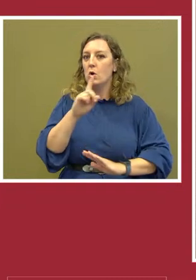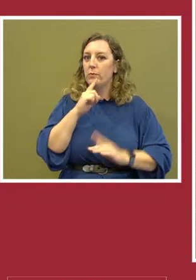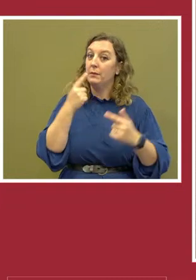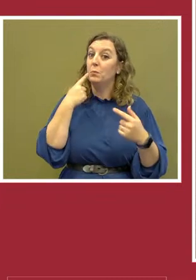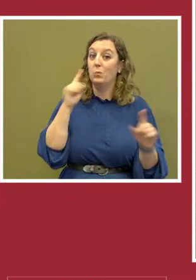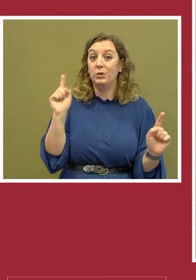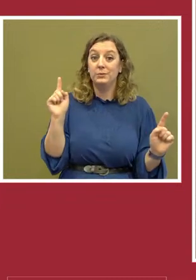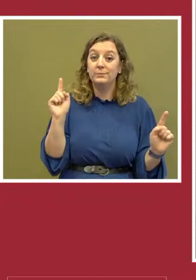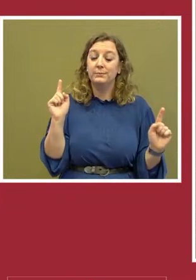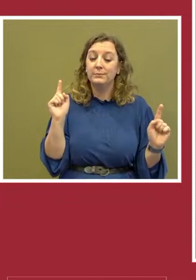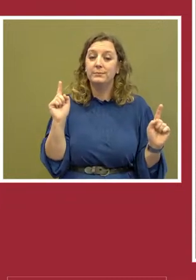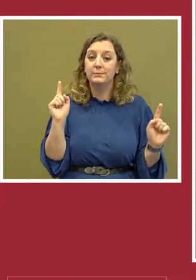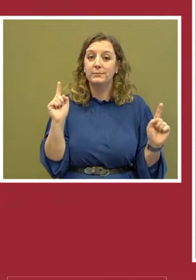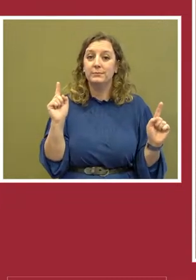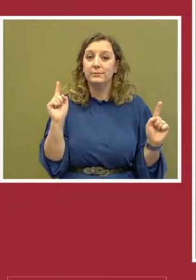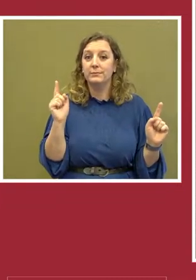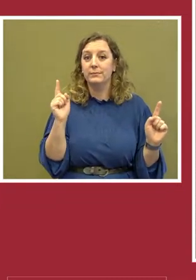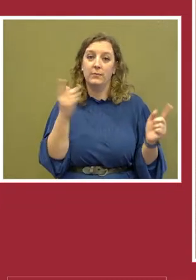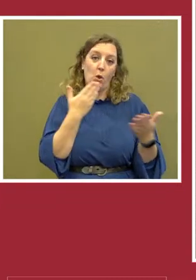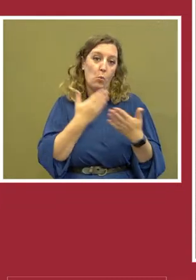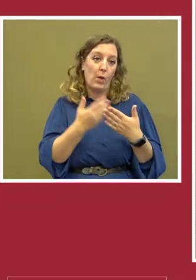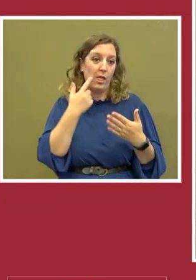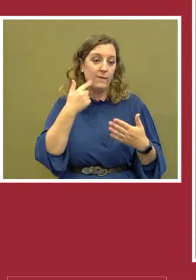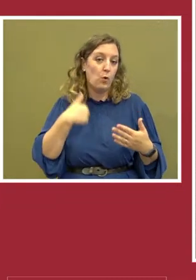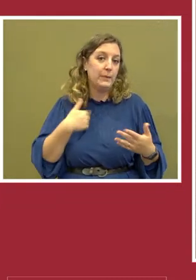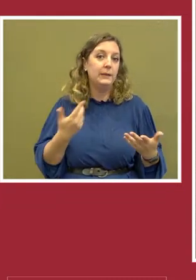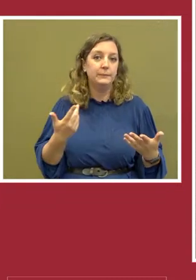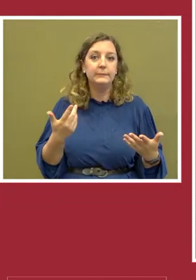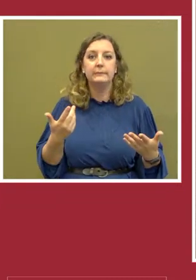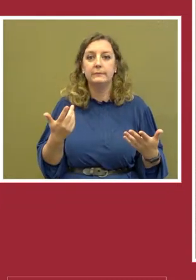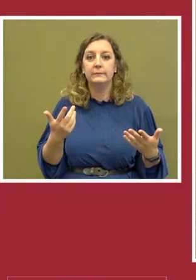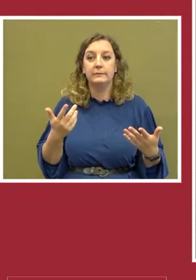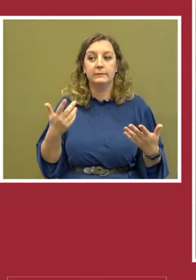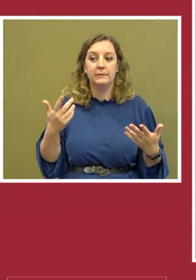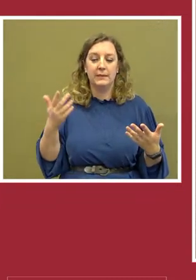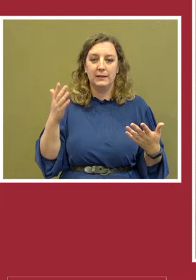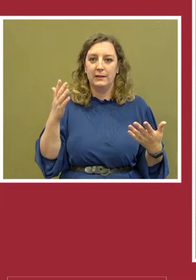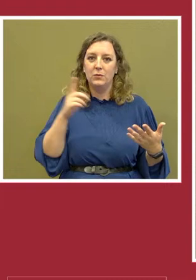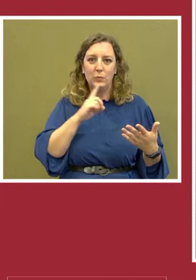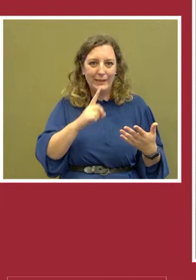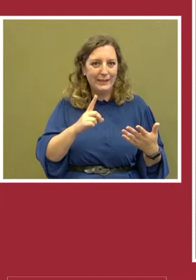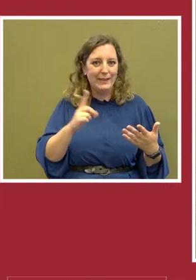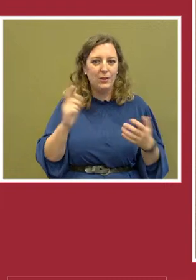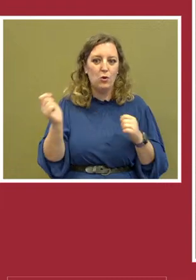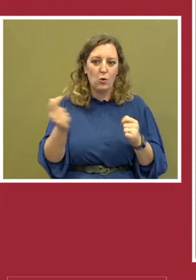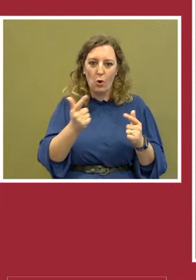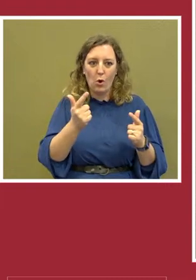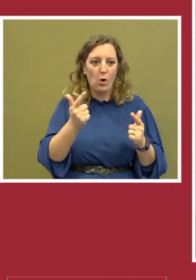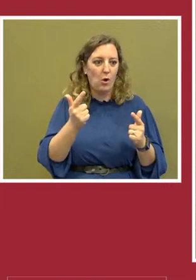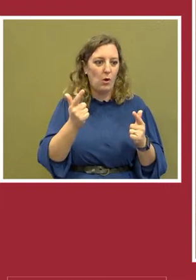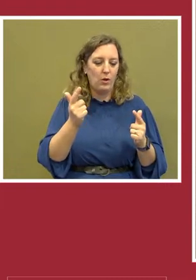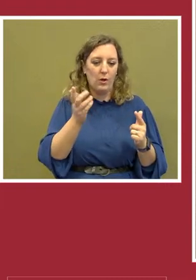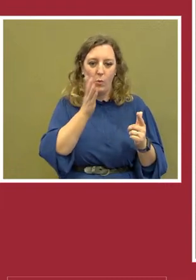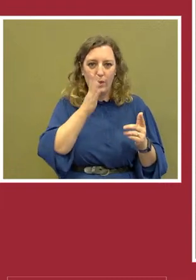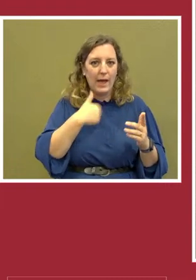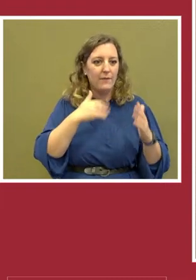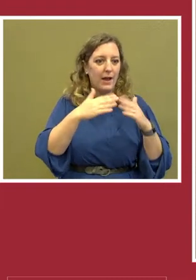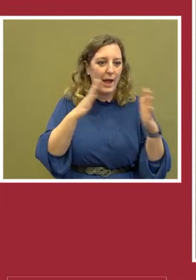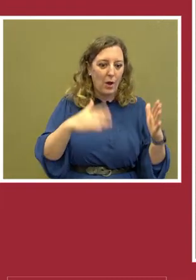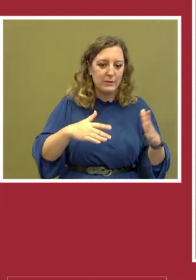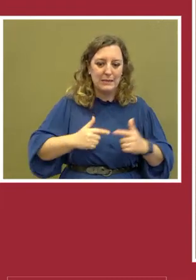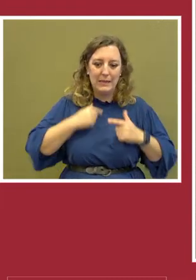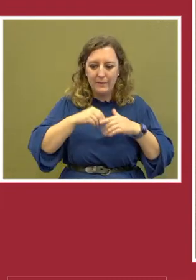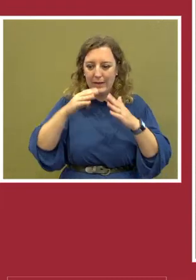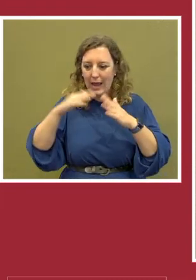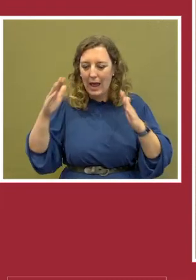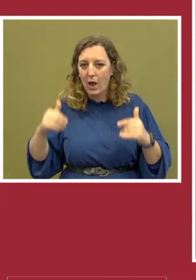works well for me, because in the long run, everyone's going to have a house or be in a house once they